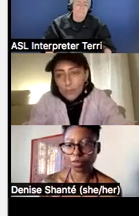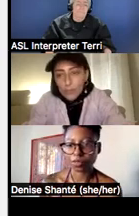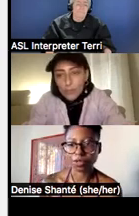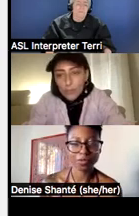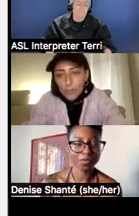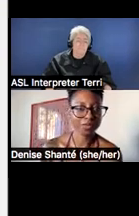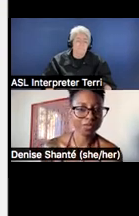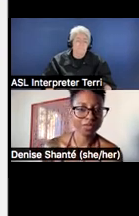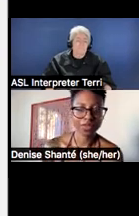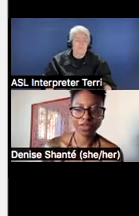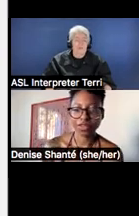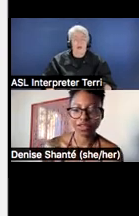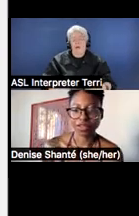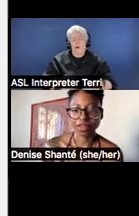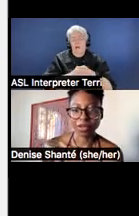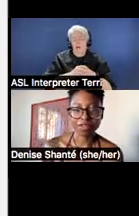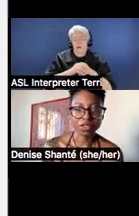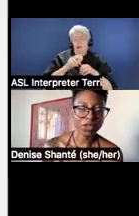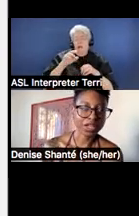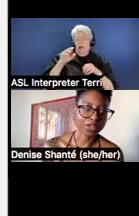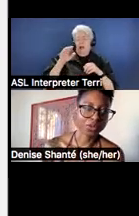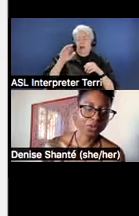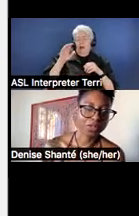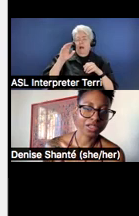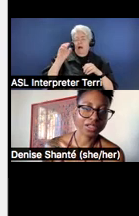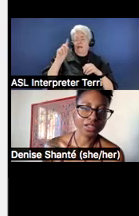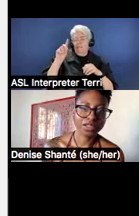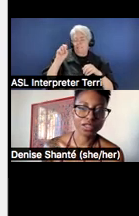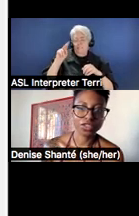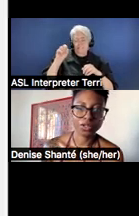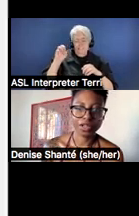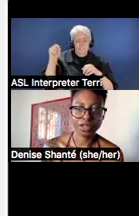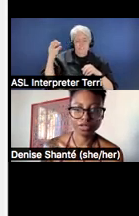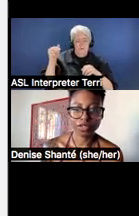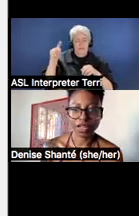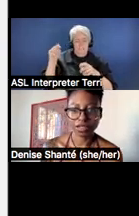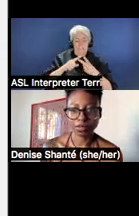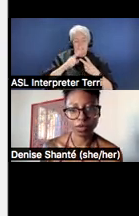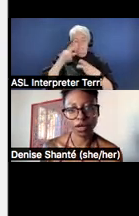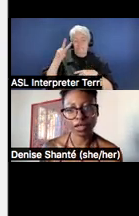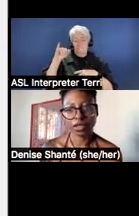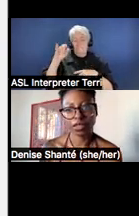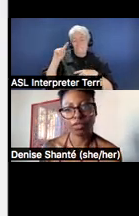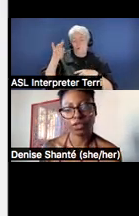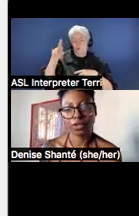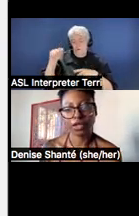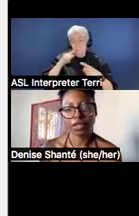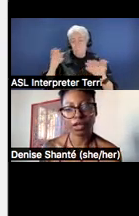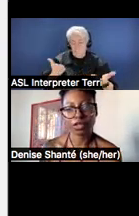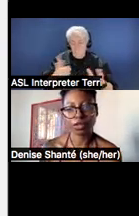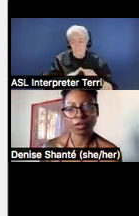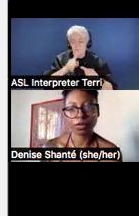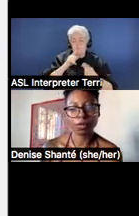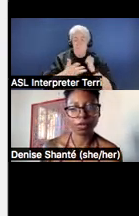Thank you so much, Mira. We have Victoria, who is joining us for tech support. Victoria